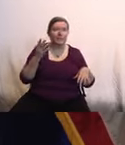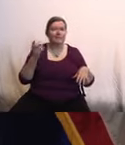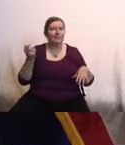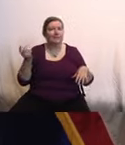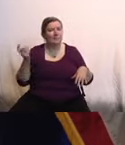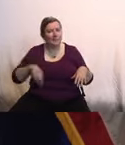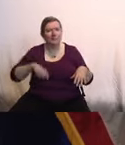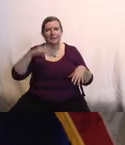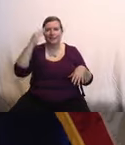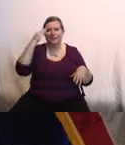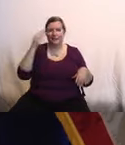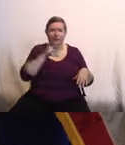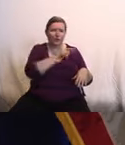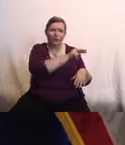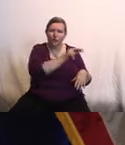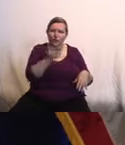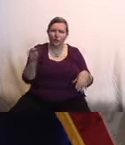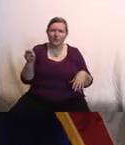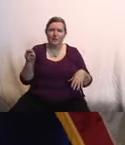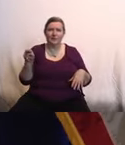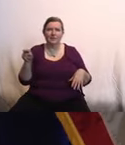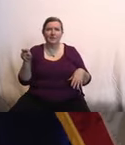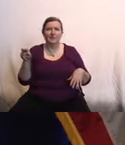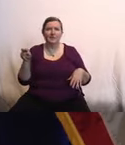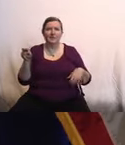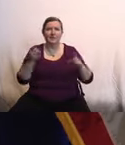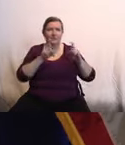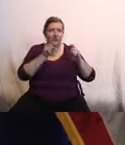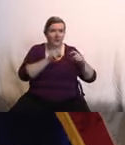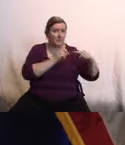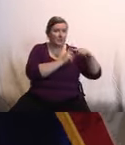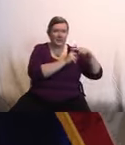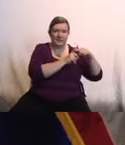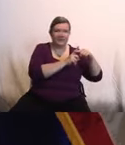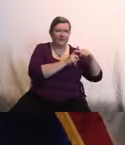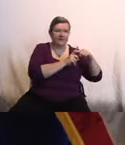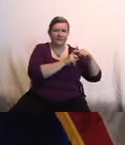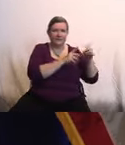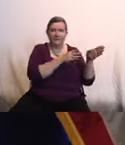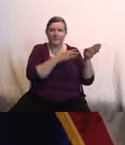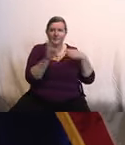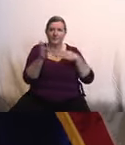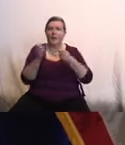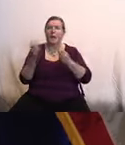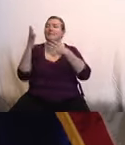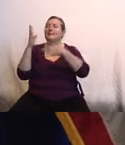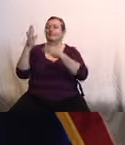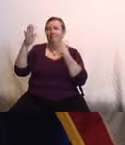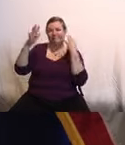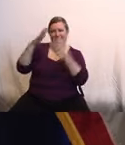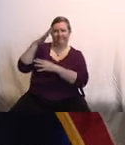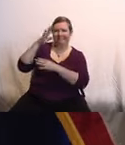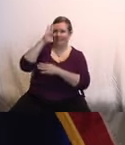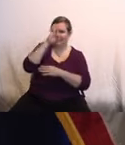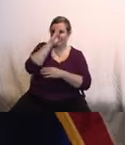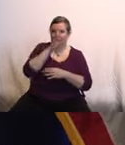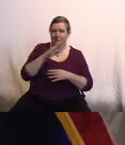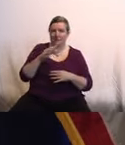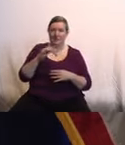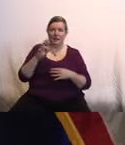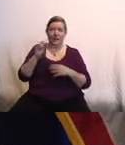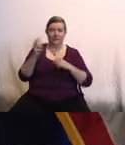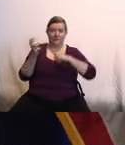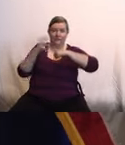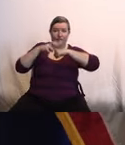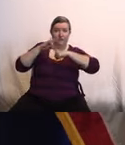even more at things like hospitalizations and deaths. And in the end, if the virus continues to change, if it becomes more mild, or if it becomes more